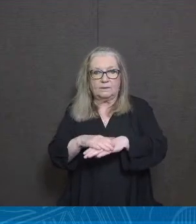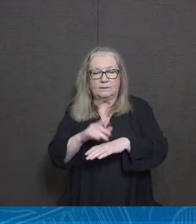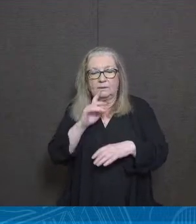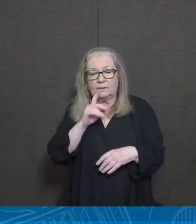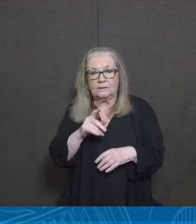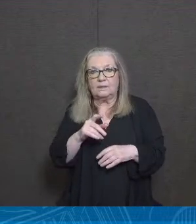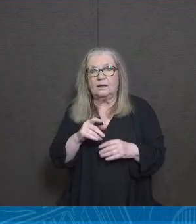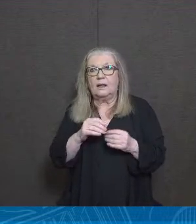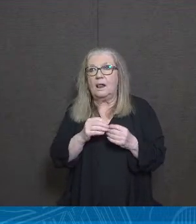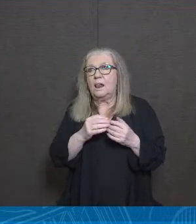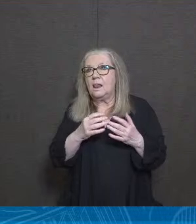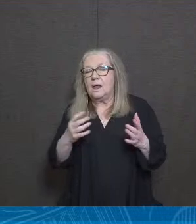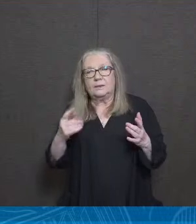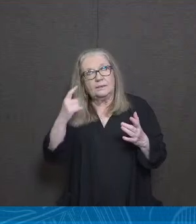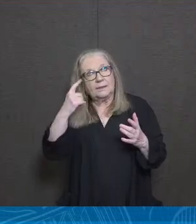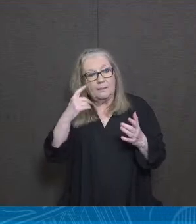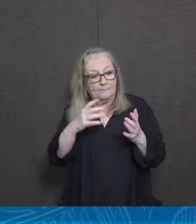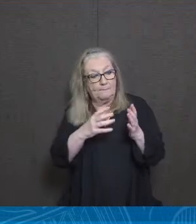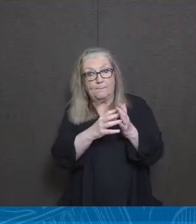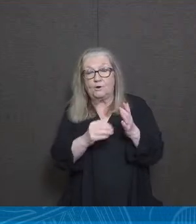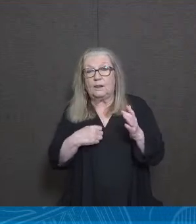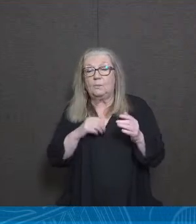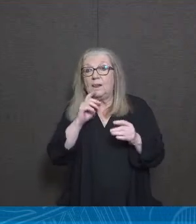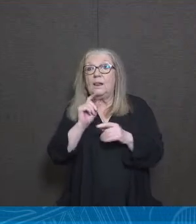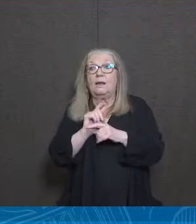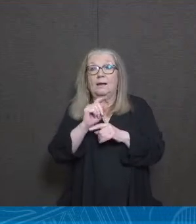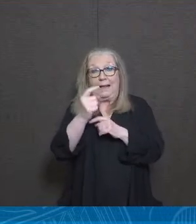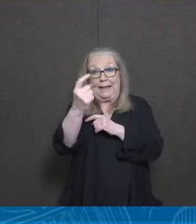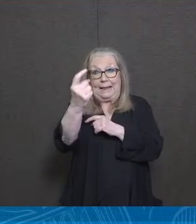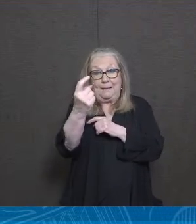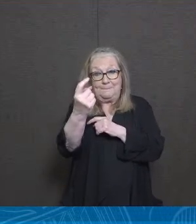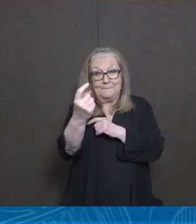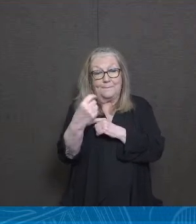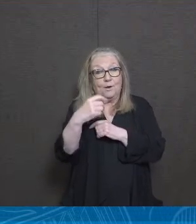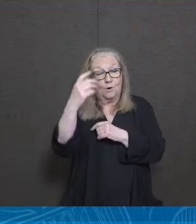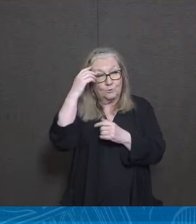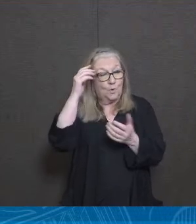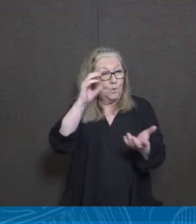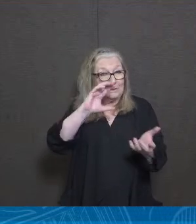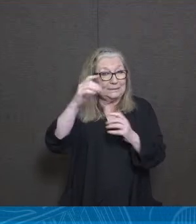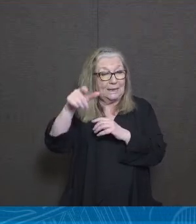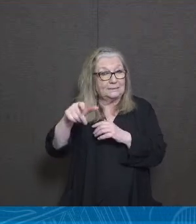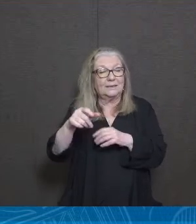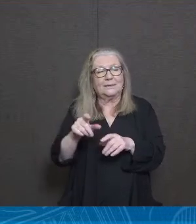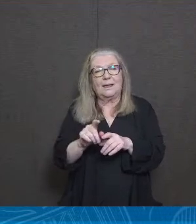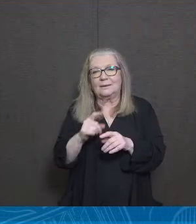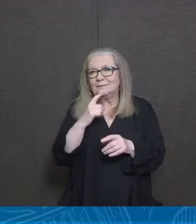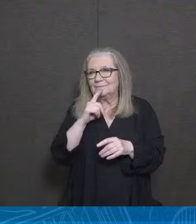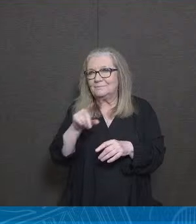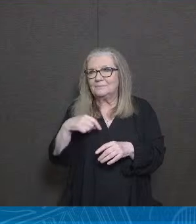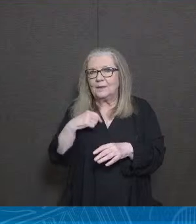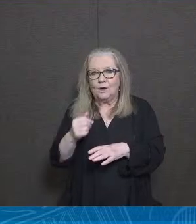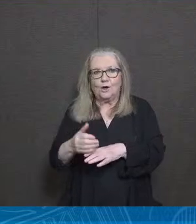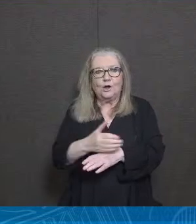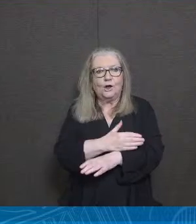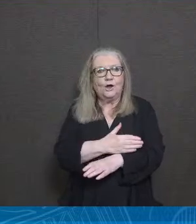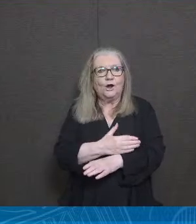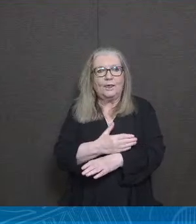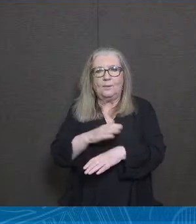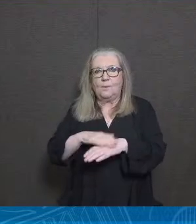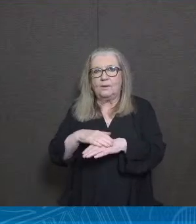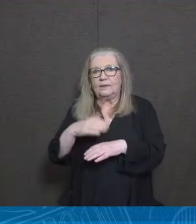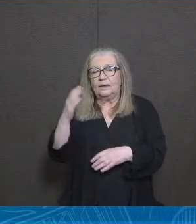predictive model for coming disasters that's related to early warning. I can see risk and